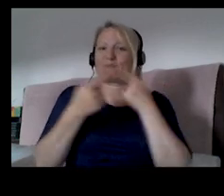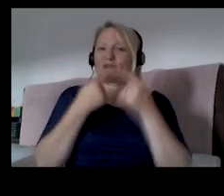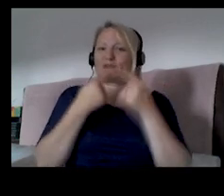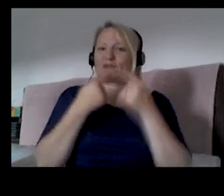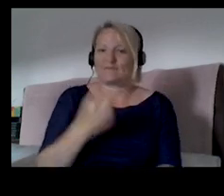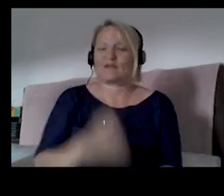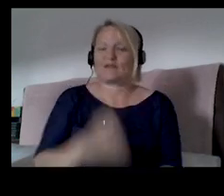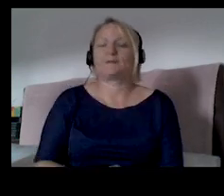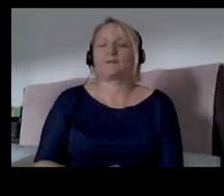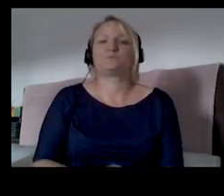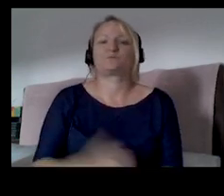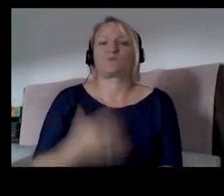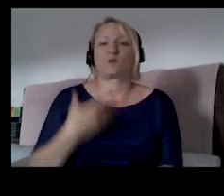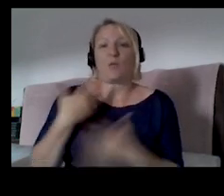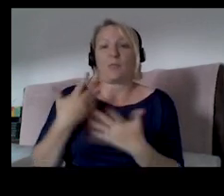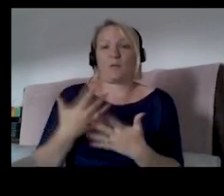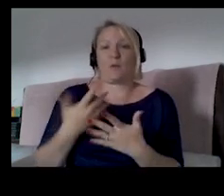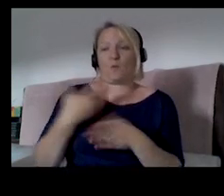Update.